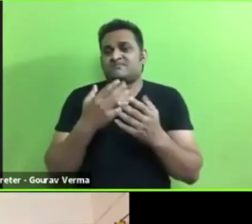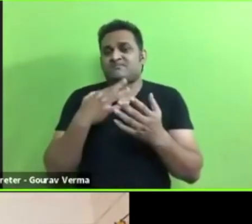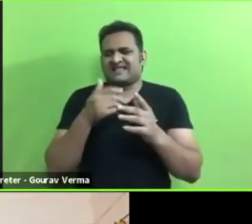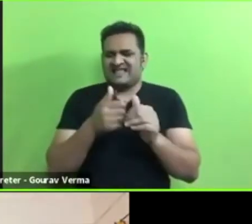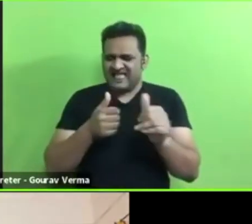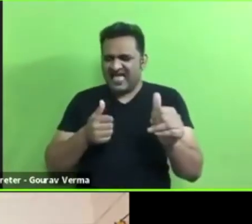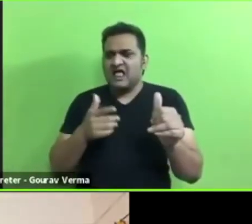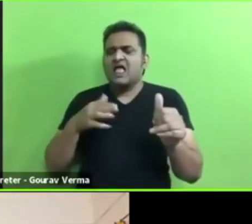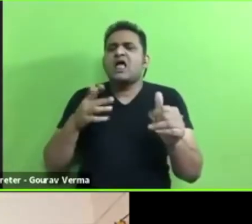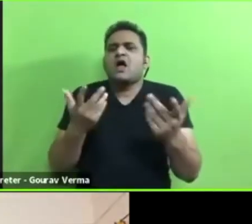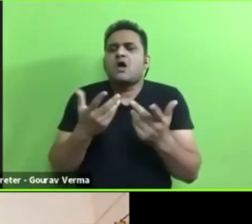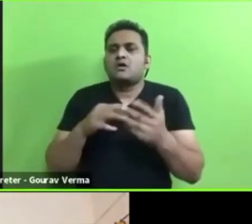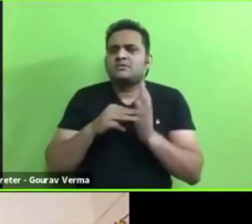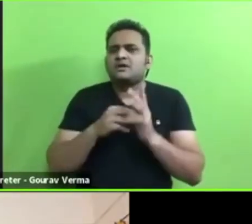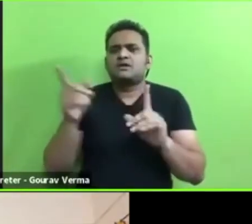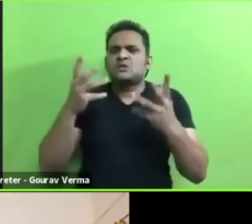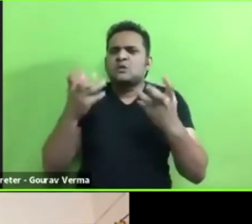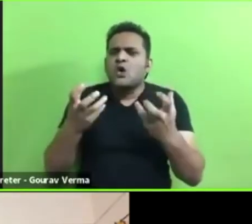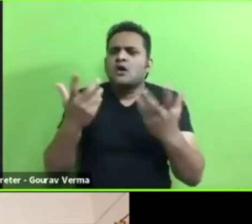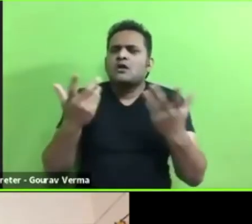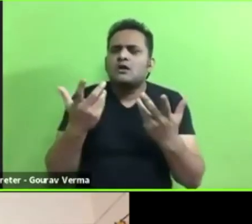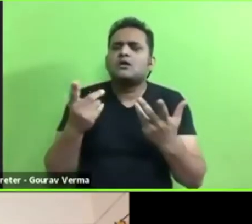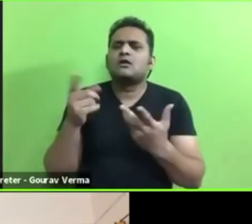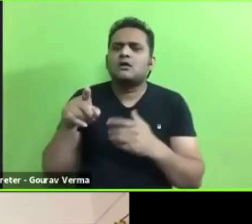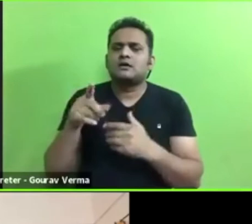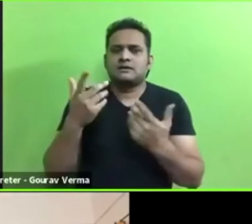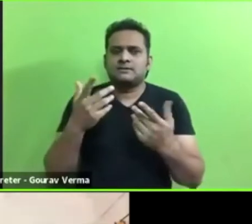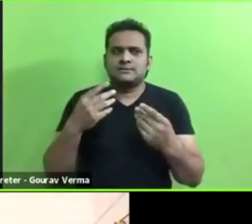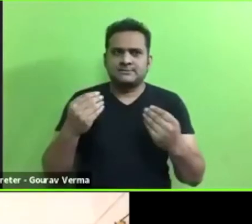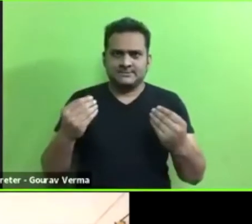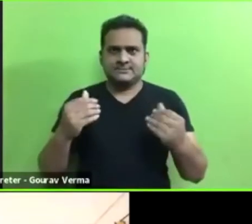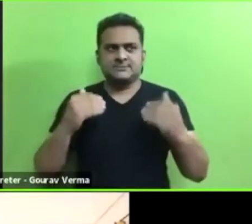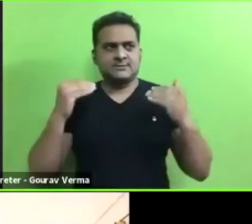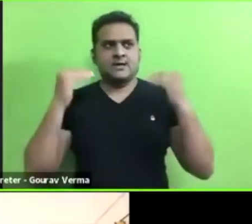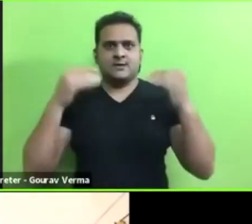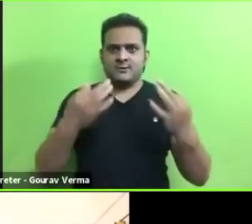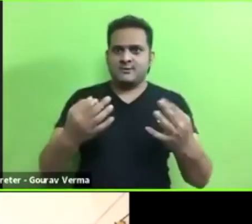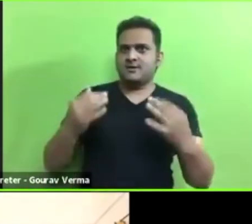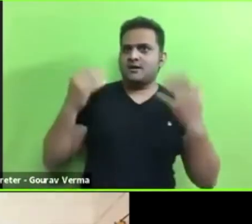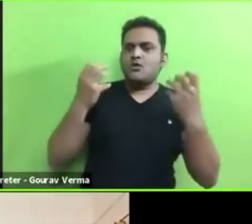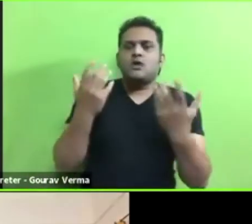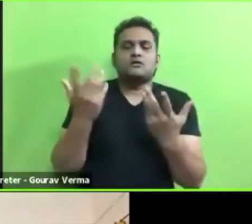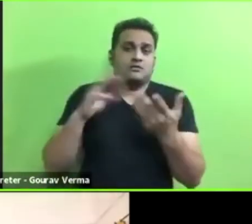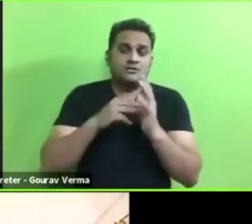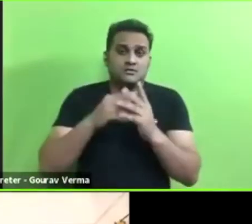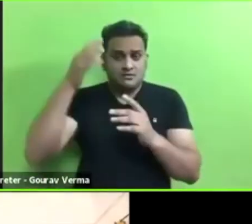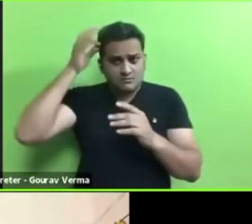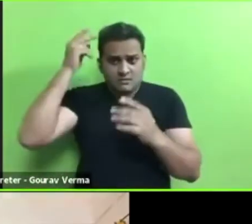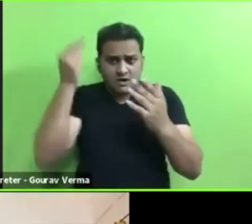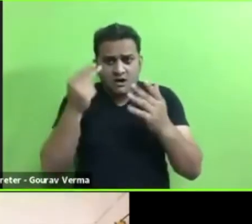think it's the hunger for that high art. And the high art doesn't mean a Brahmin art or any form